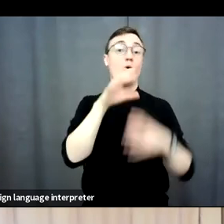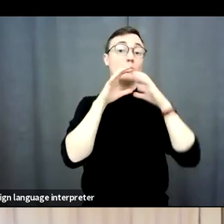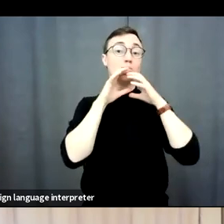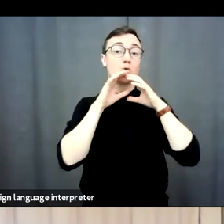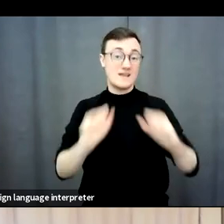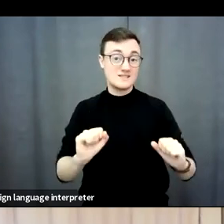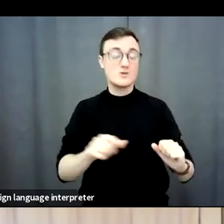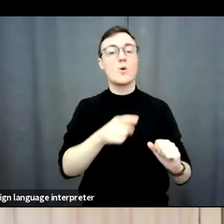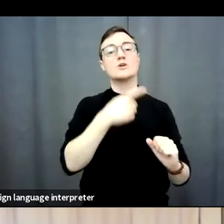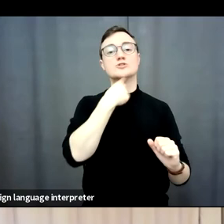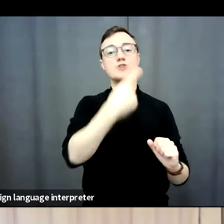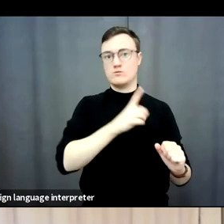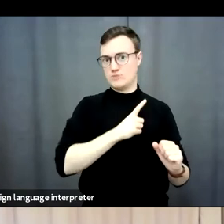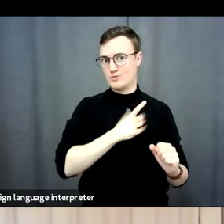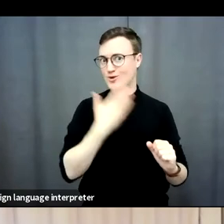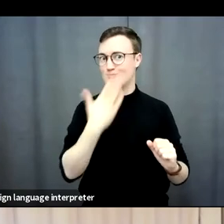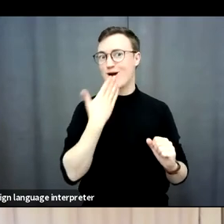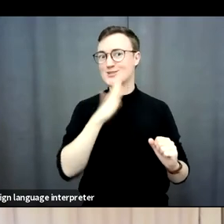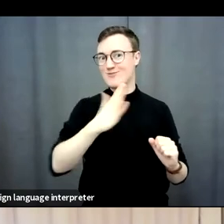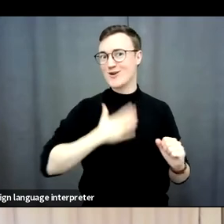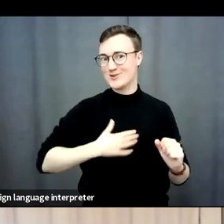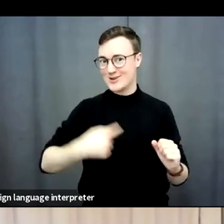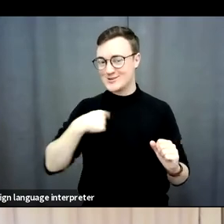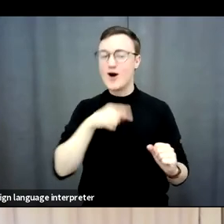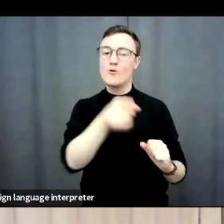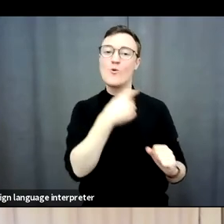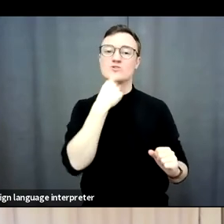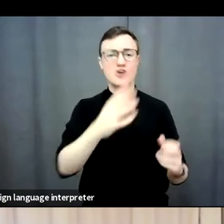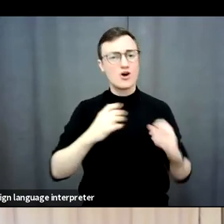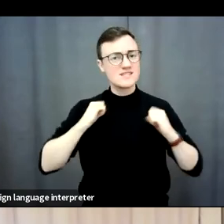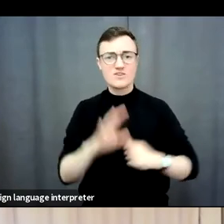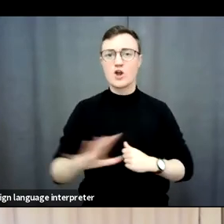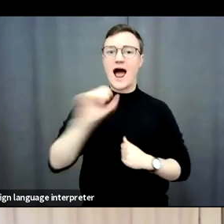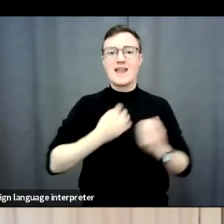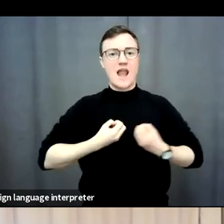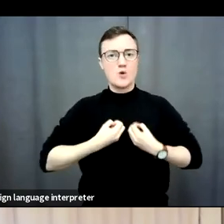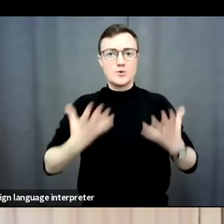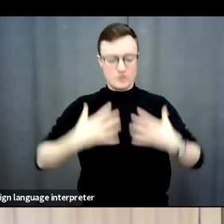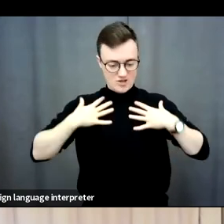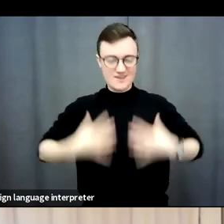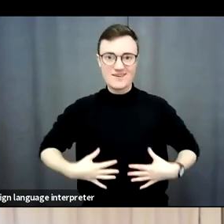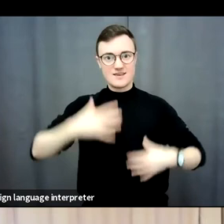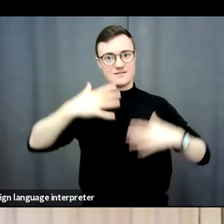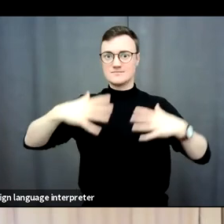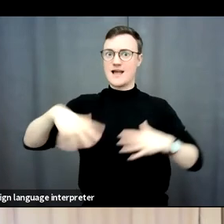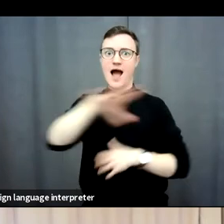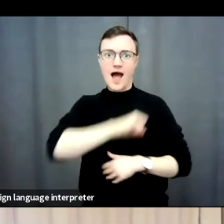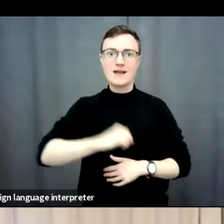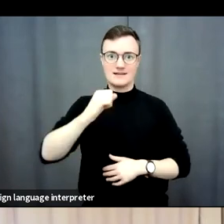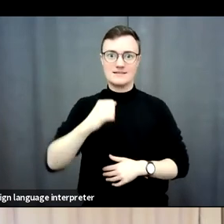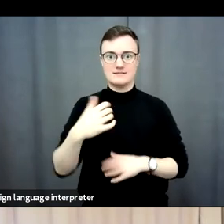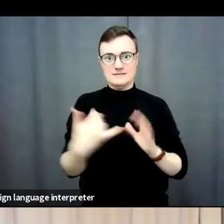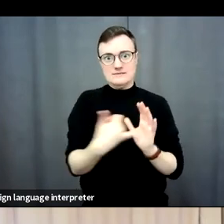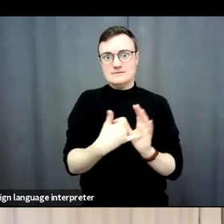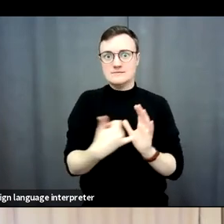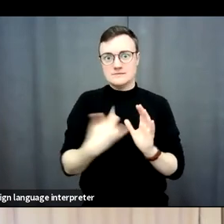she had a very good answer that, of course, we need to involve every expression, but it's